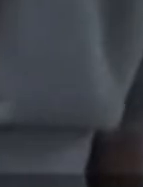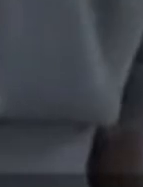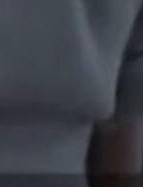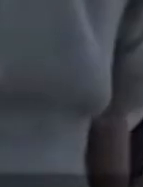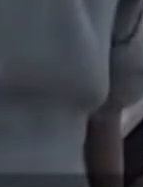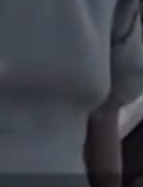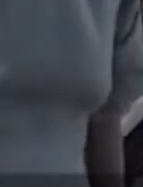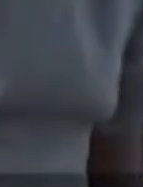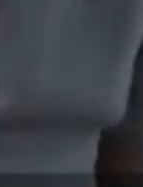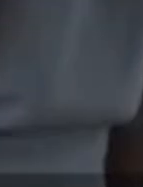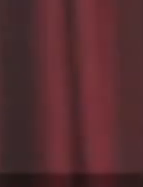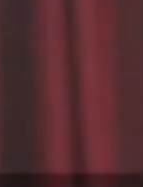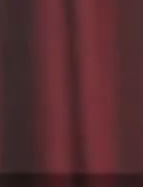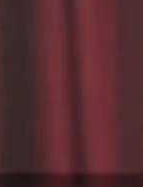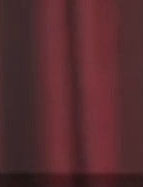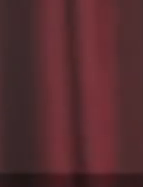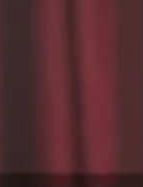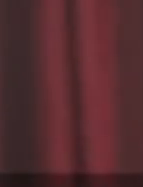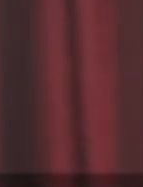supply chains.